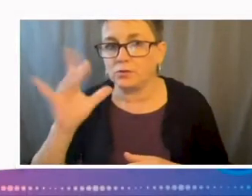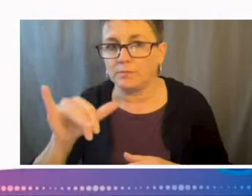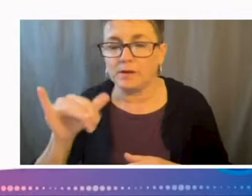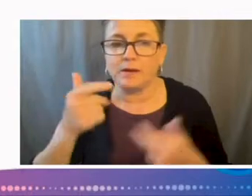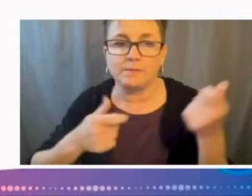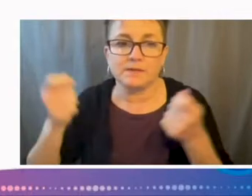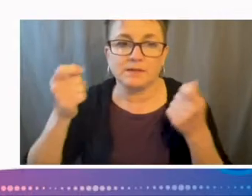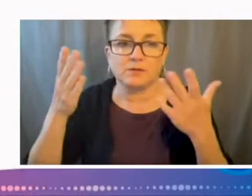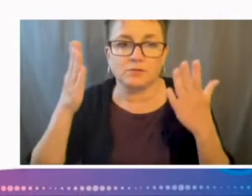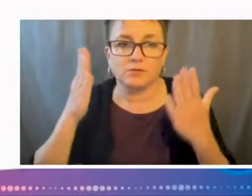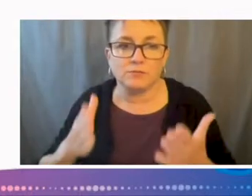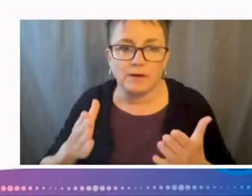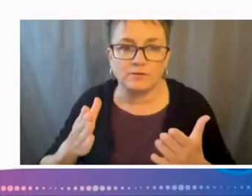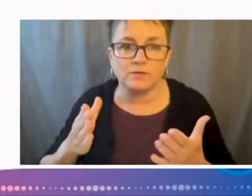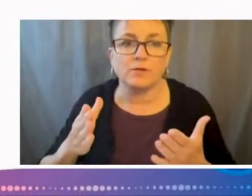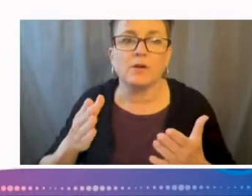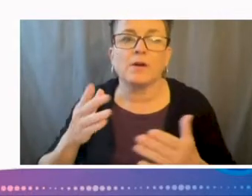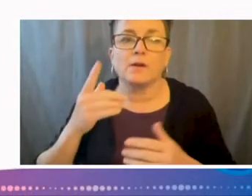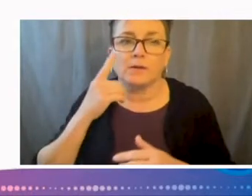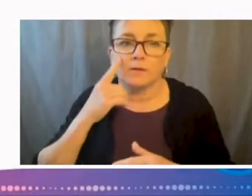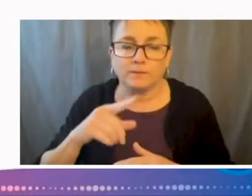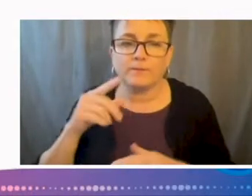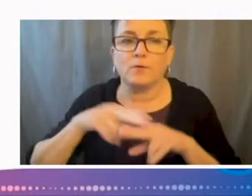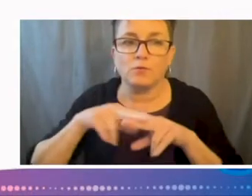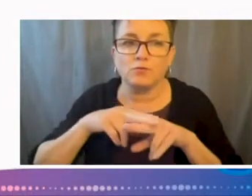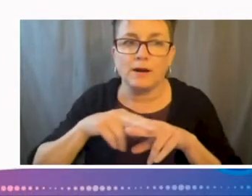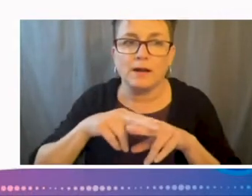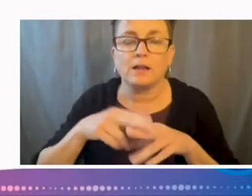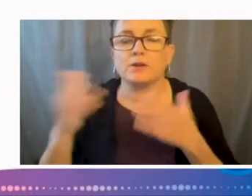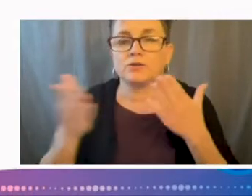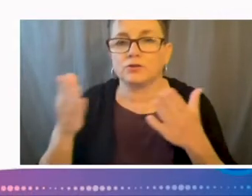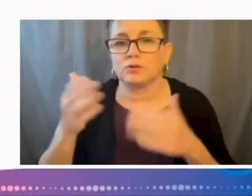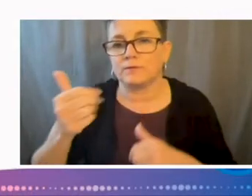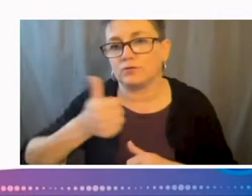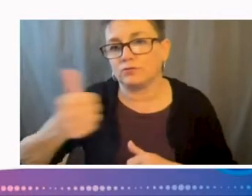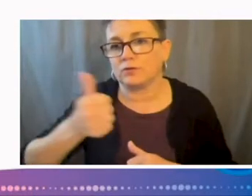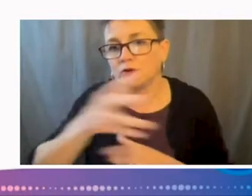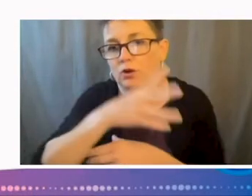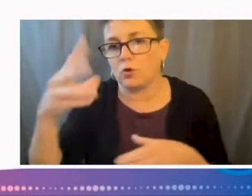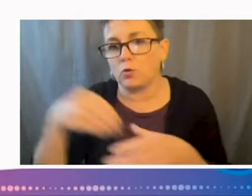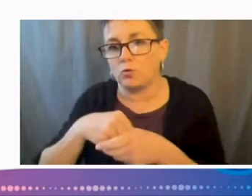Rail and Surface Transit, which includes our bus system.